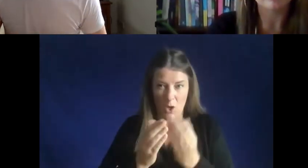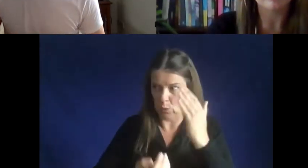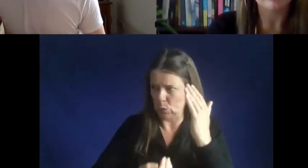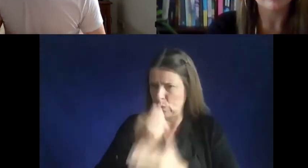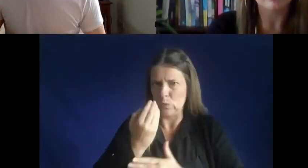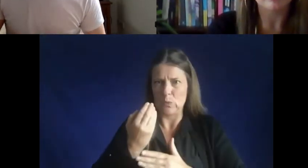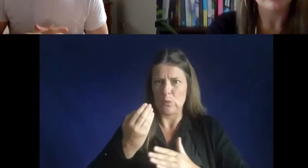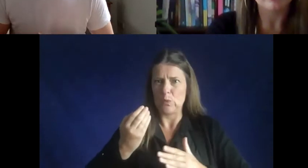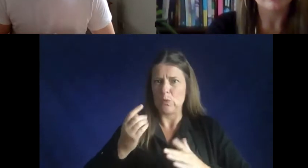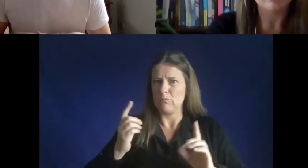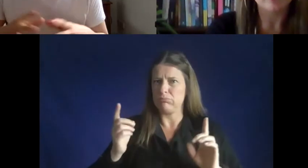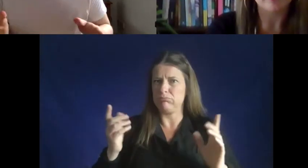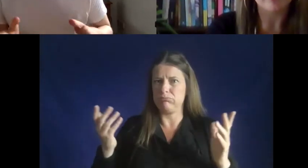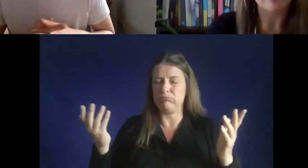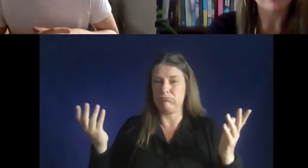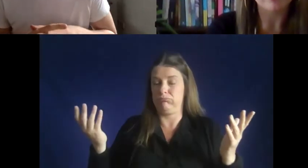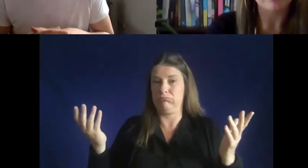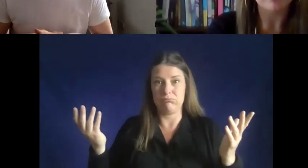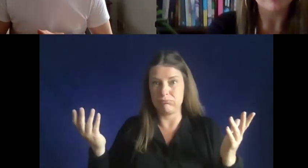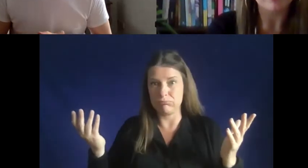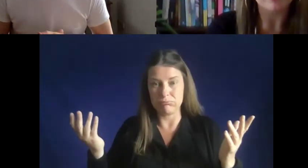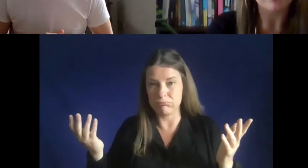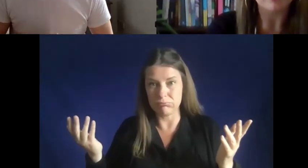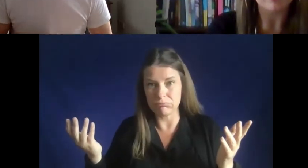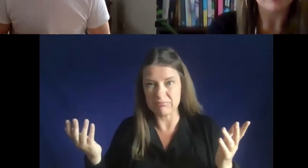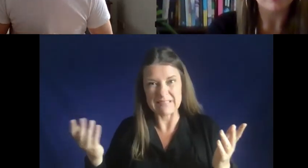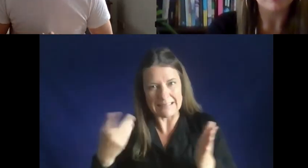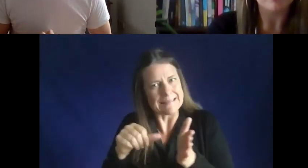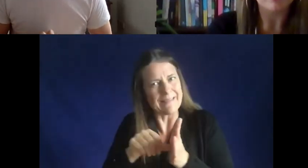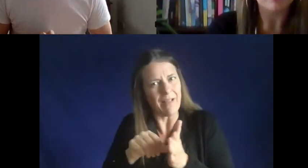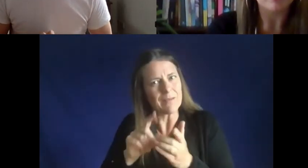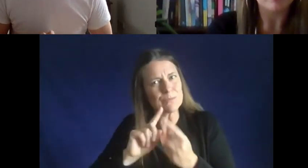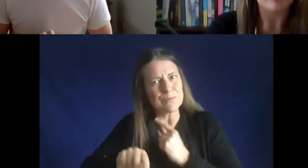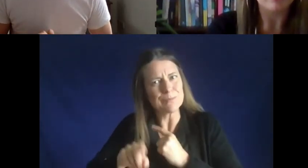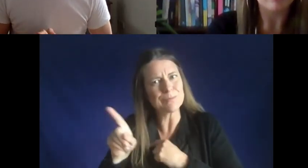doesn't I don't know, it's difficult, isn't it?